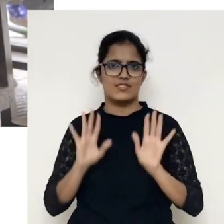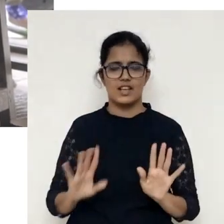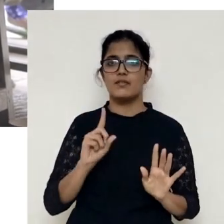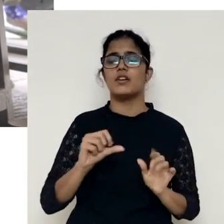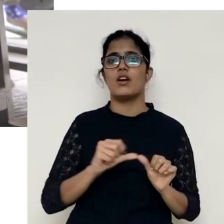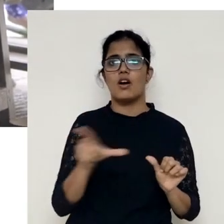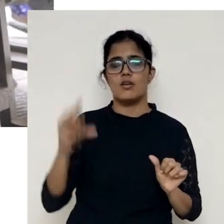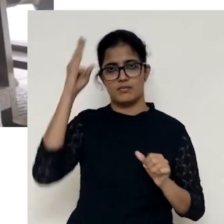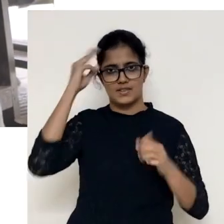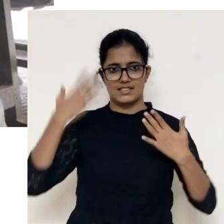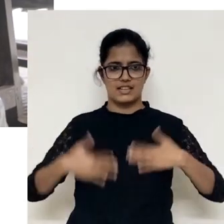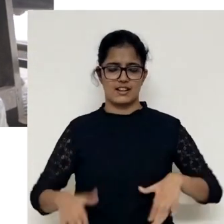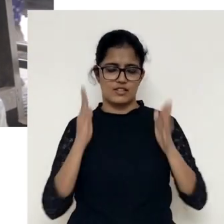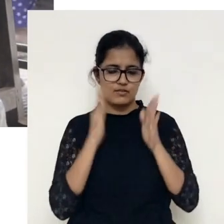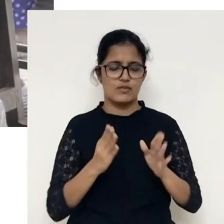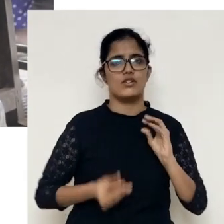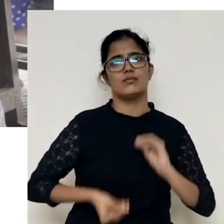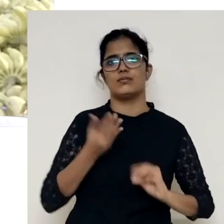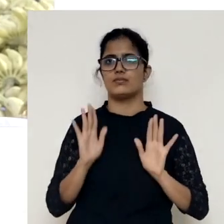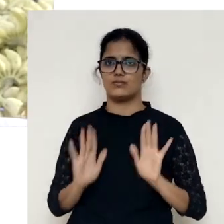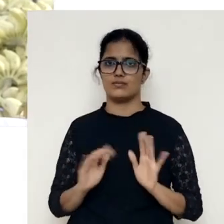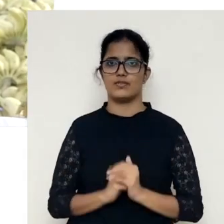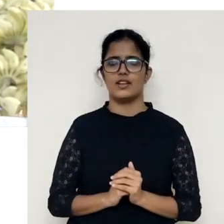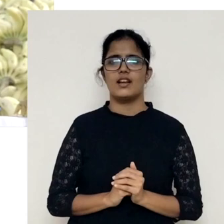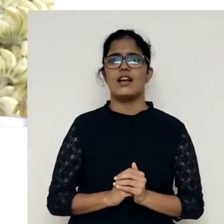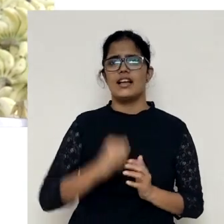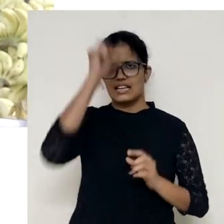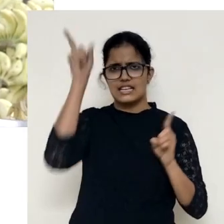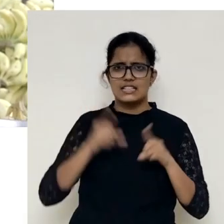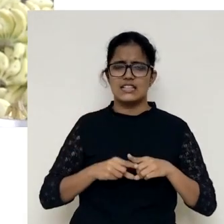Mental health in India, there is a certain kind of taboo around it.